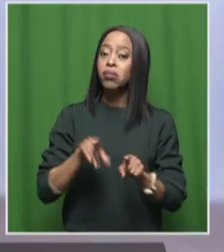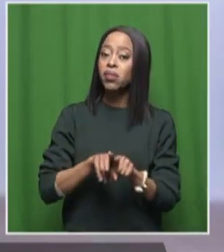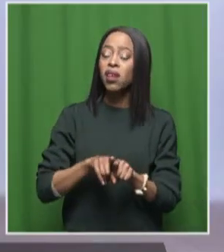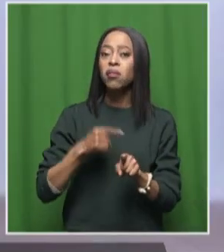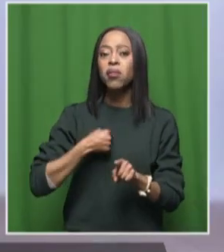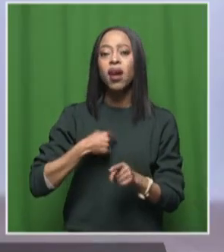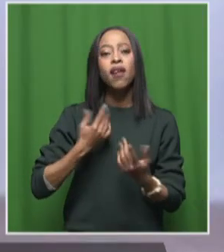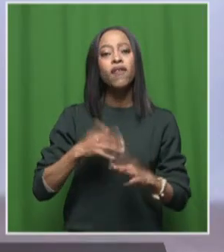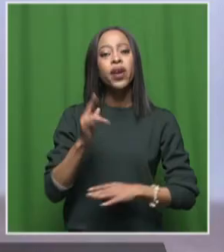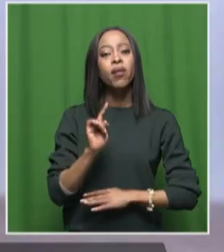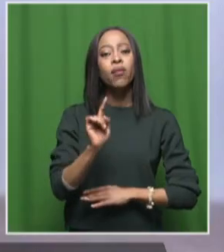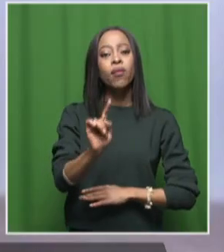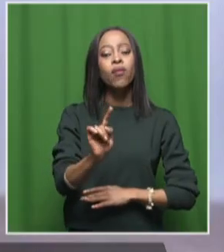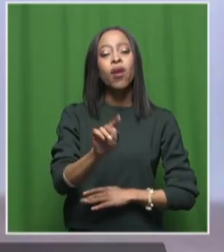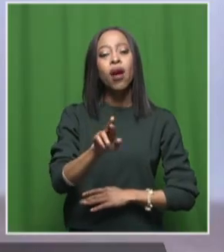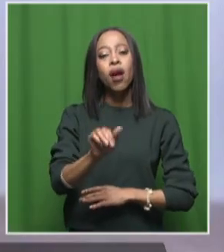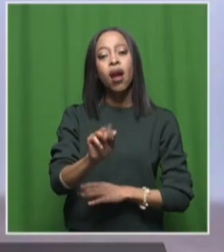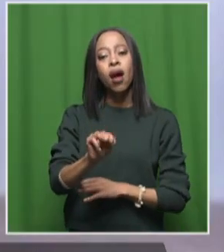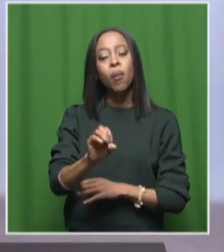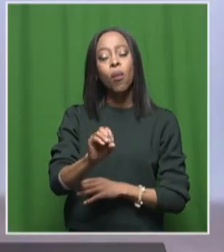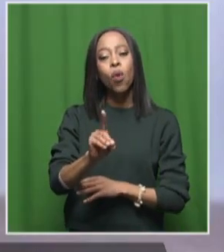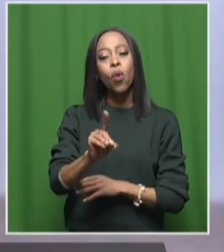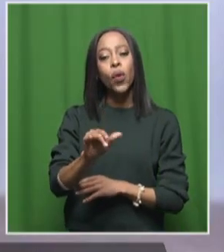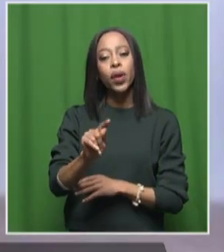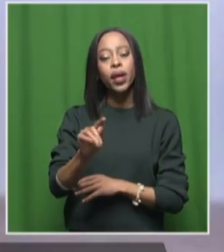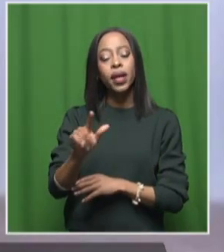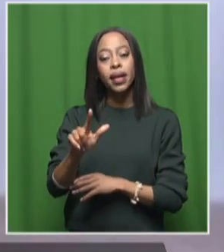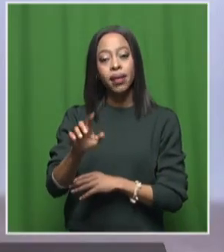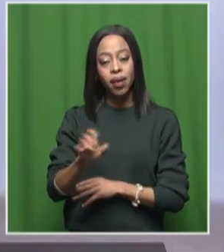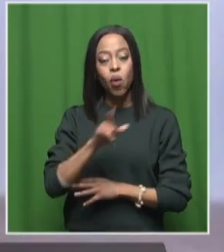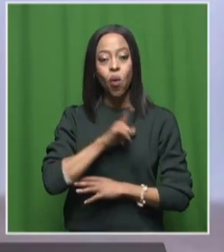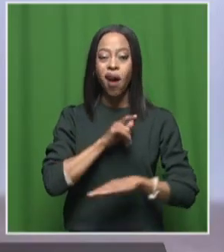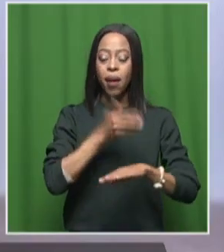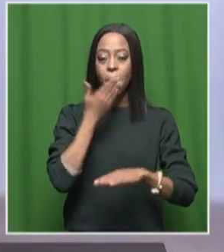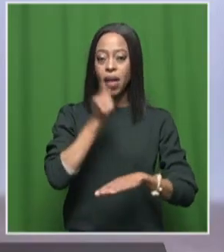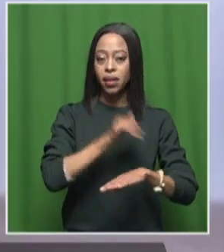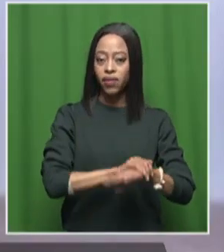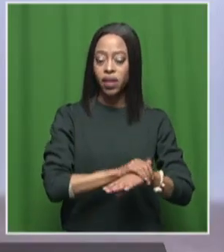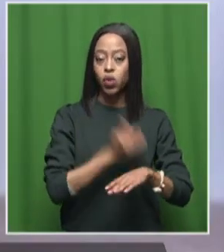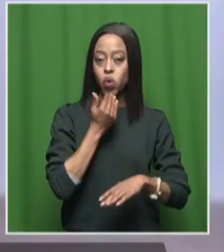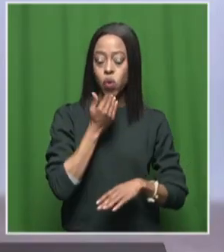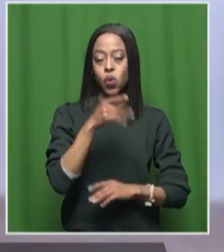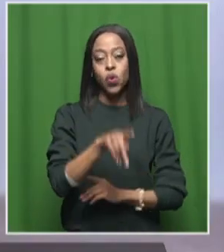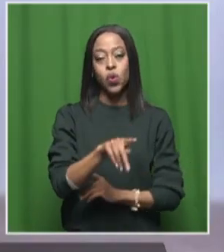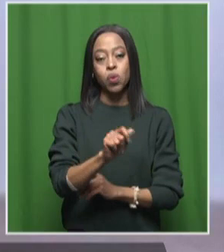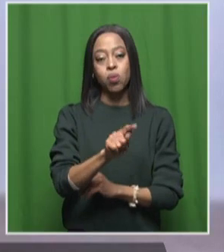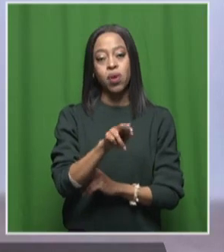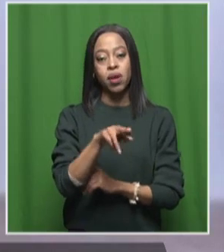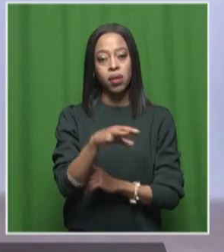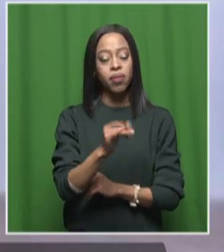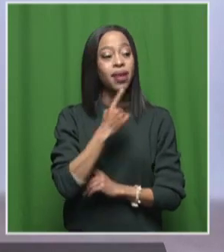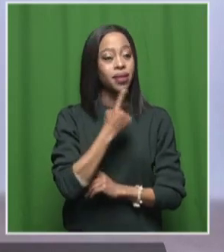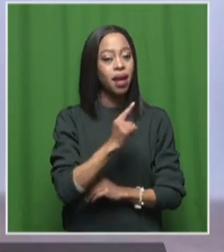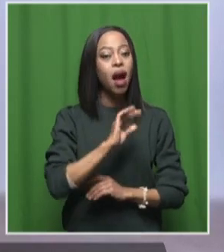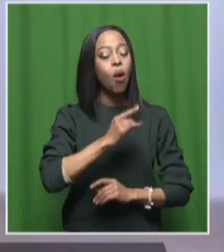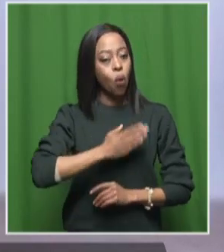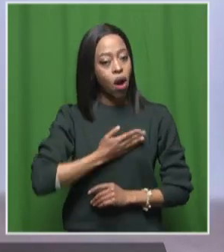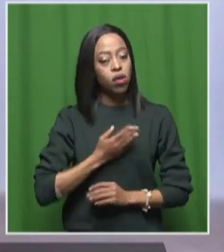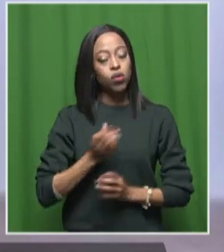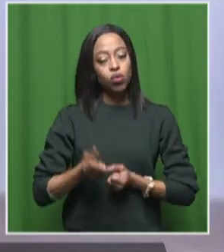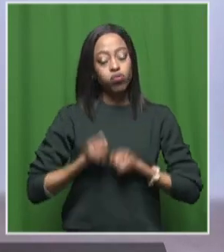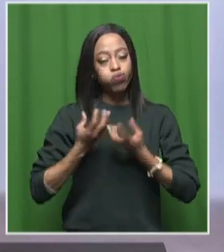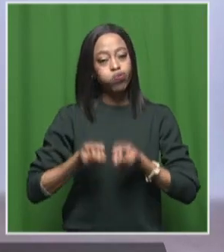approach Moditle Pholo, who was Patrick Shai's best friend. And I said to him, you know what, I would like to package your life story so that as we